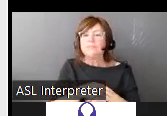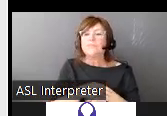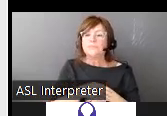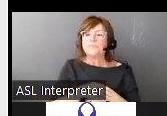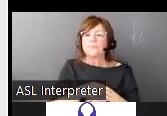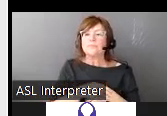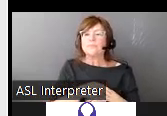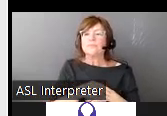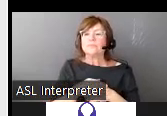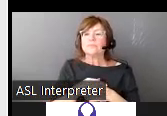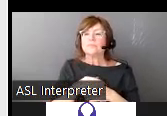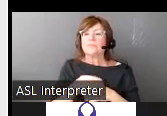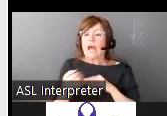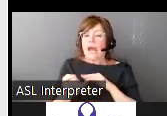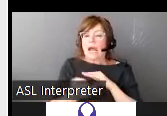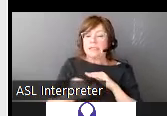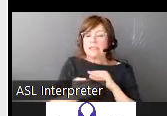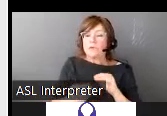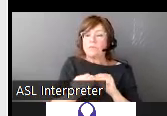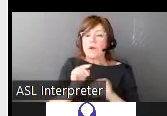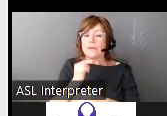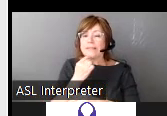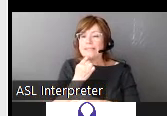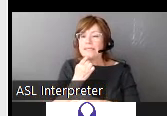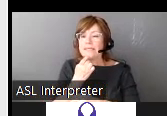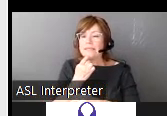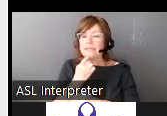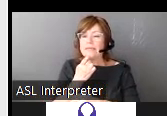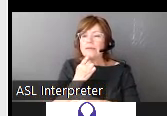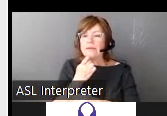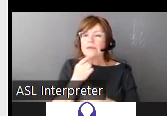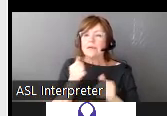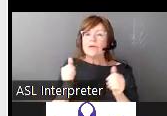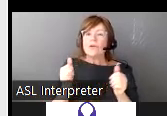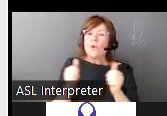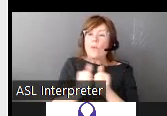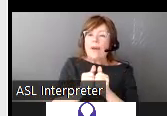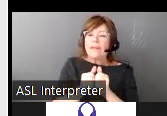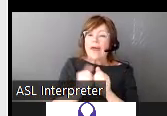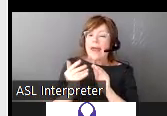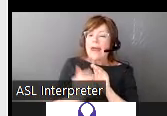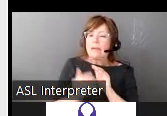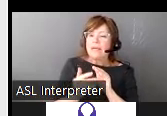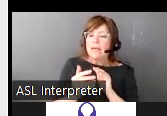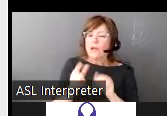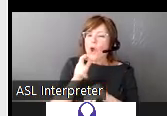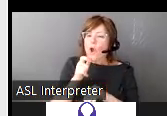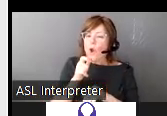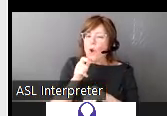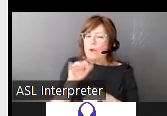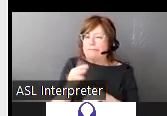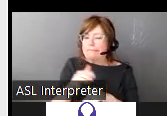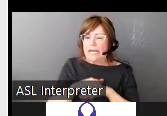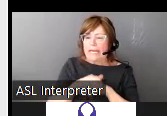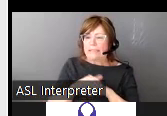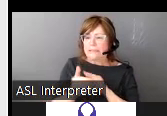Social isolation is sometimes more serious among older immigrants with low media literacy. According to the same older woman